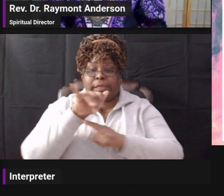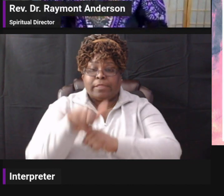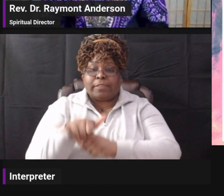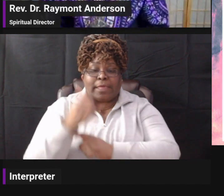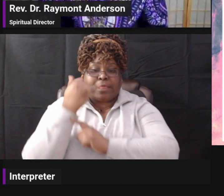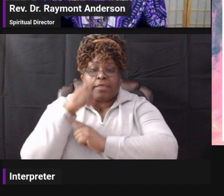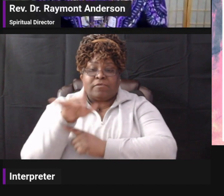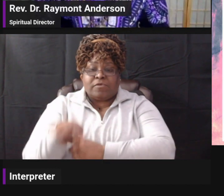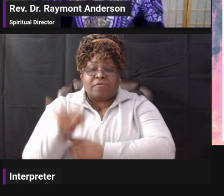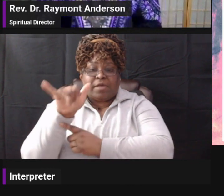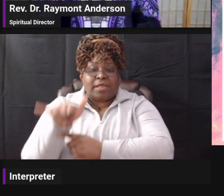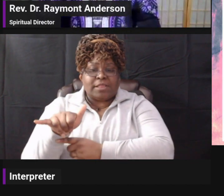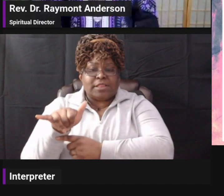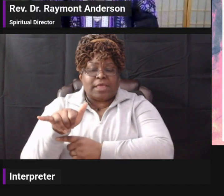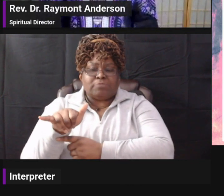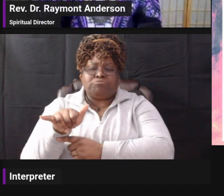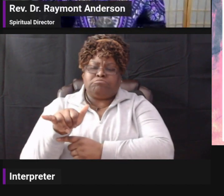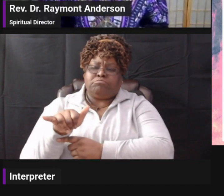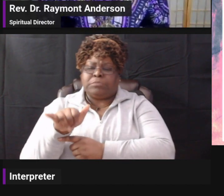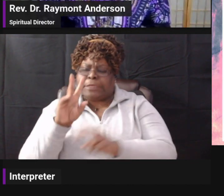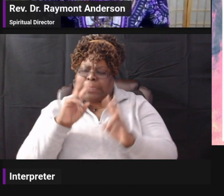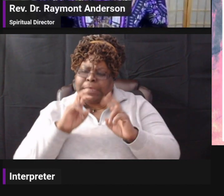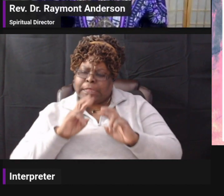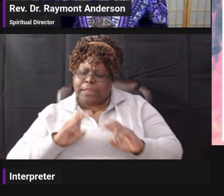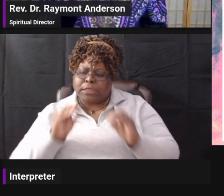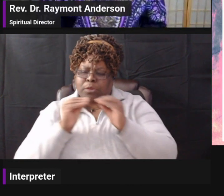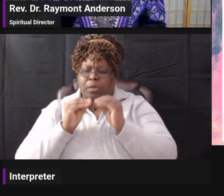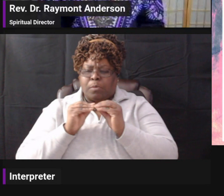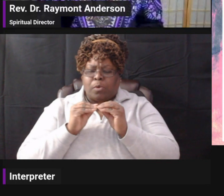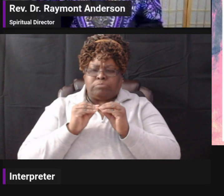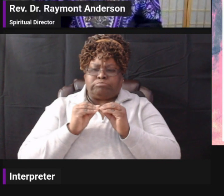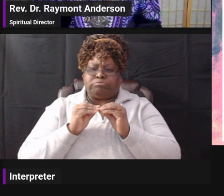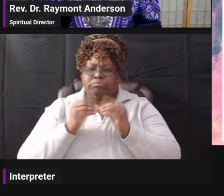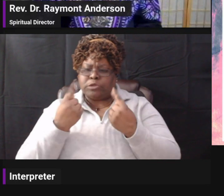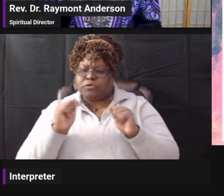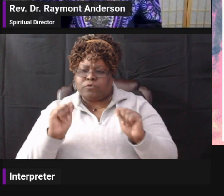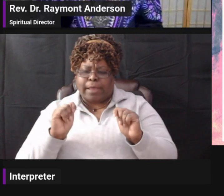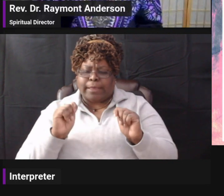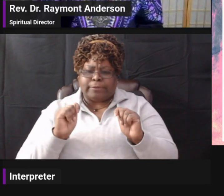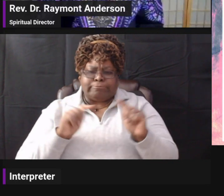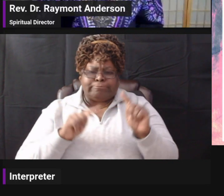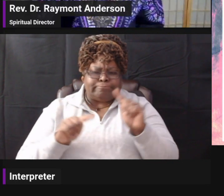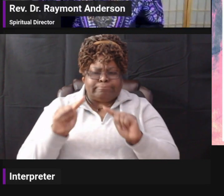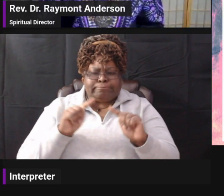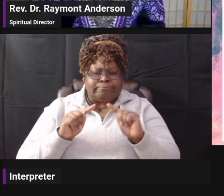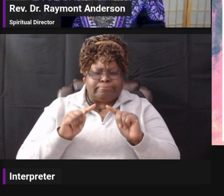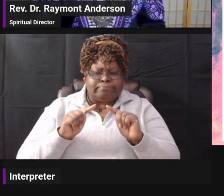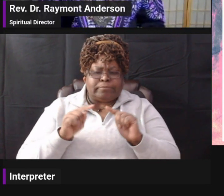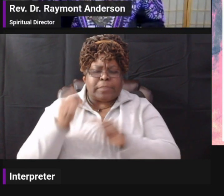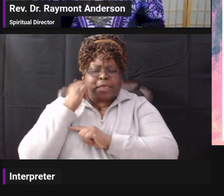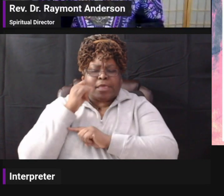Think about it. And if you find that it does, experiment with it. And if you find that it does, explore